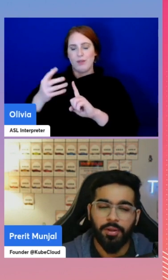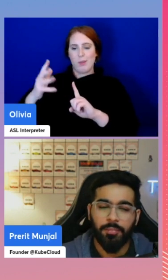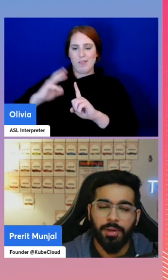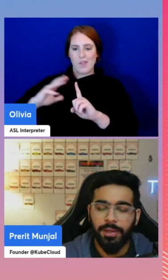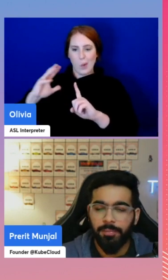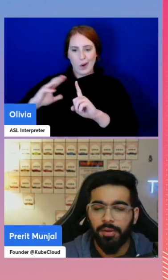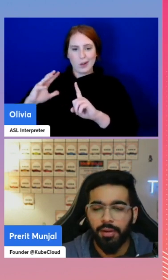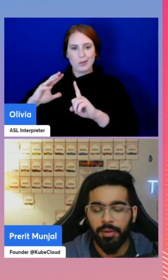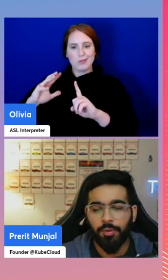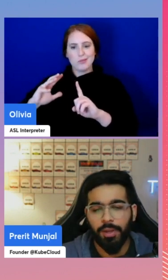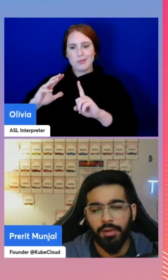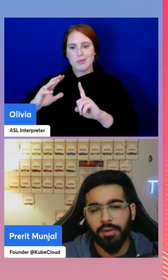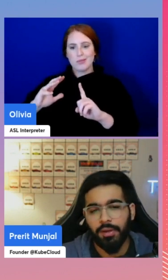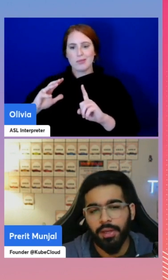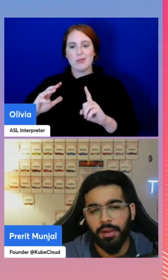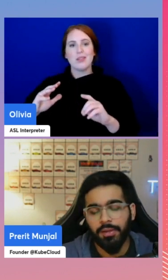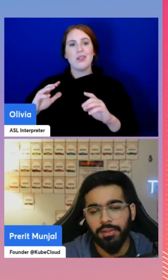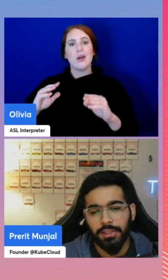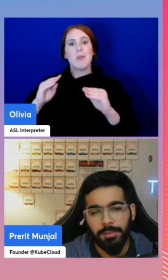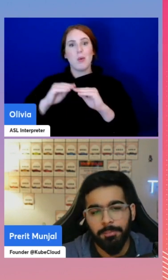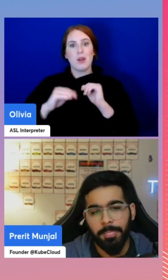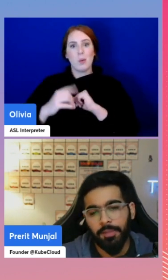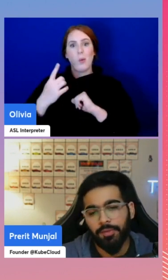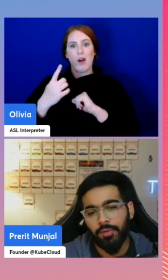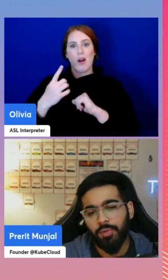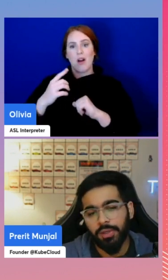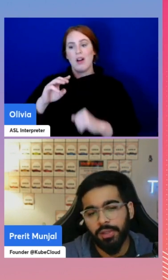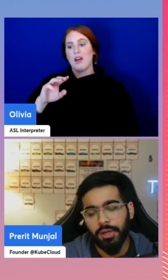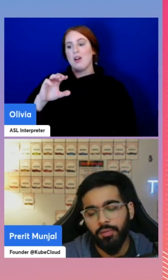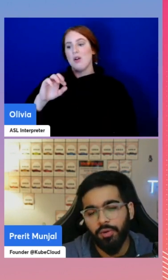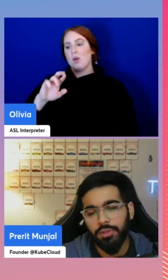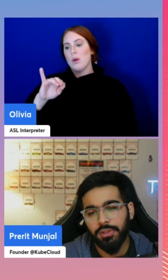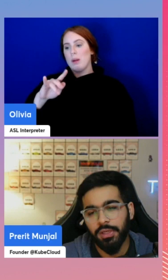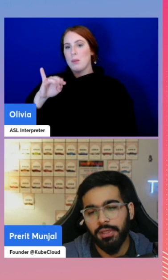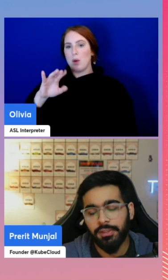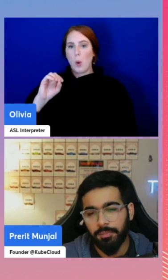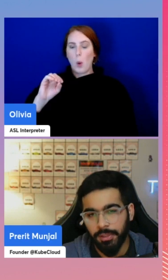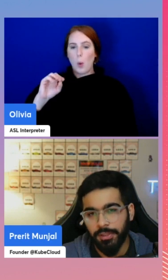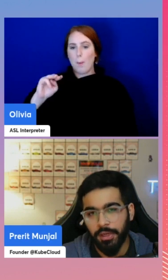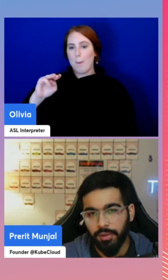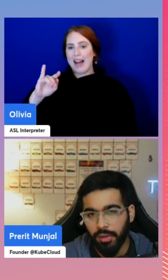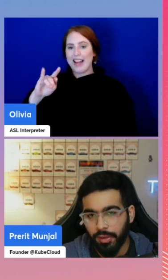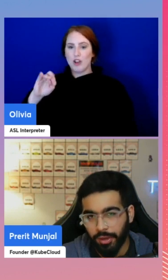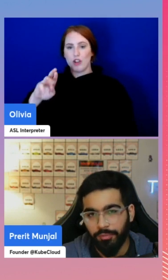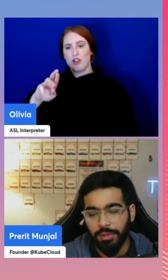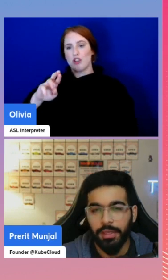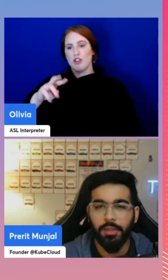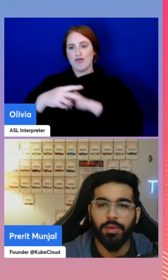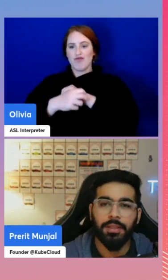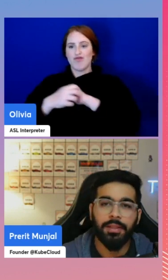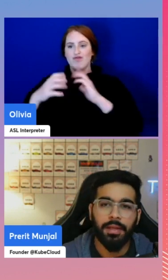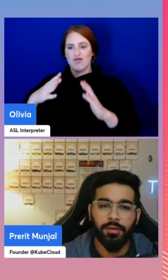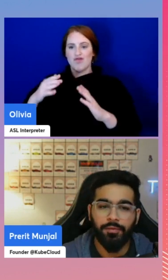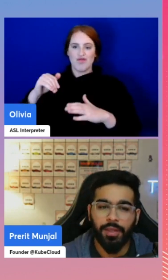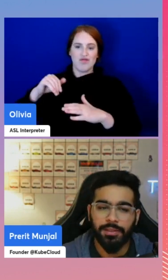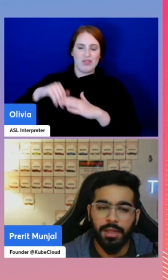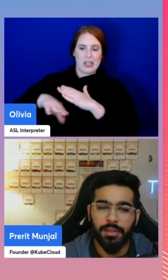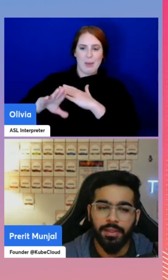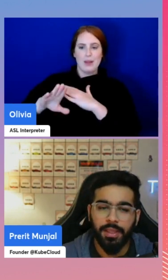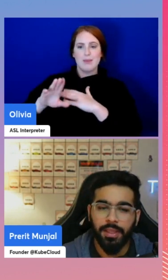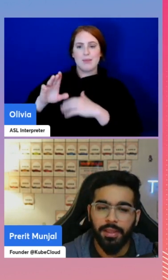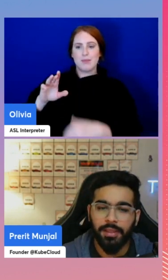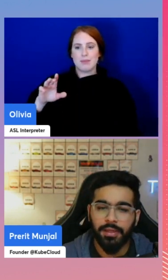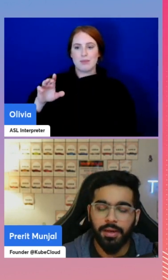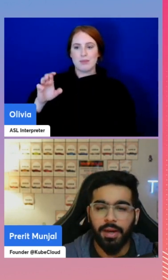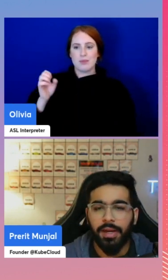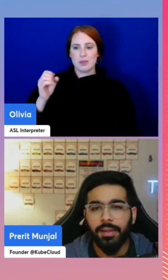So multiple crypto miner attackers came. So what they did was they did something that I will tell you in the later phase,